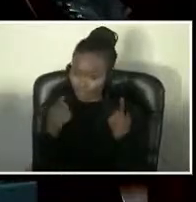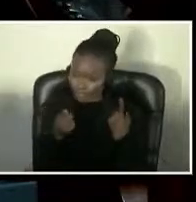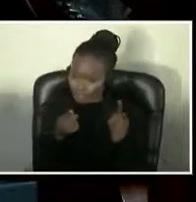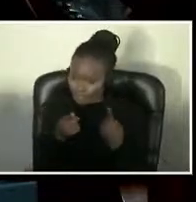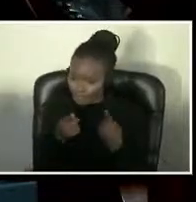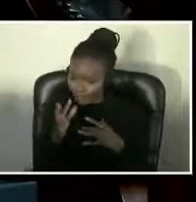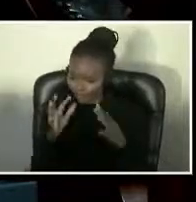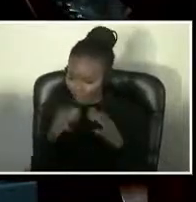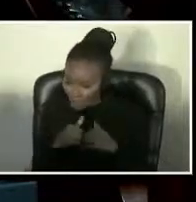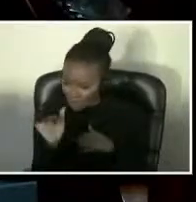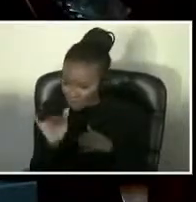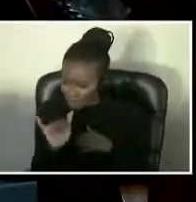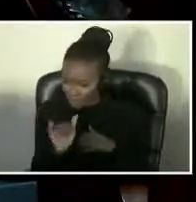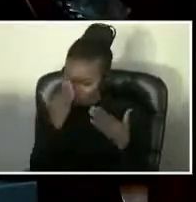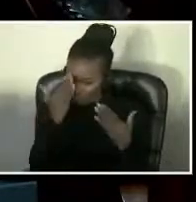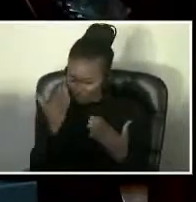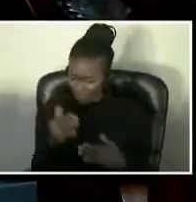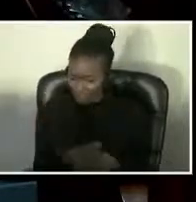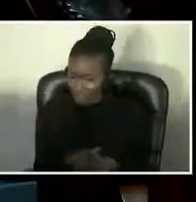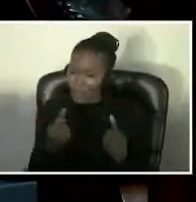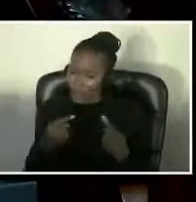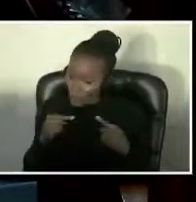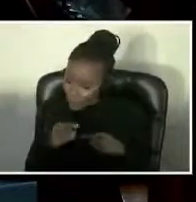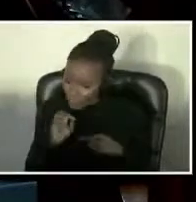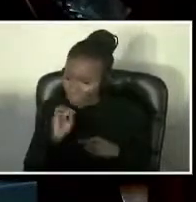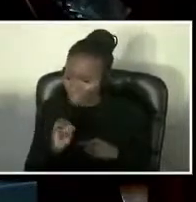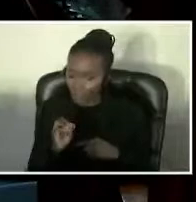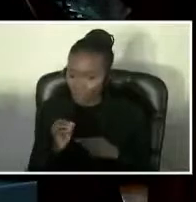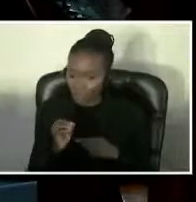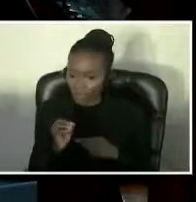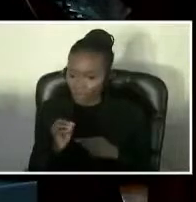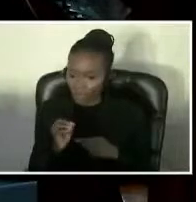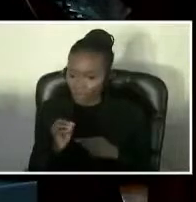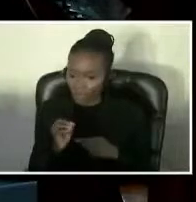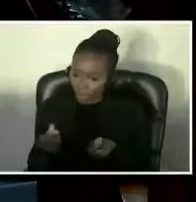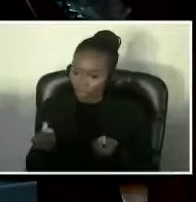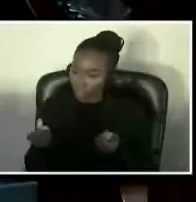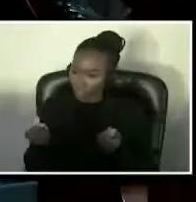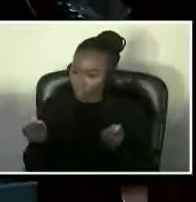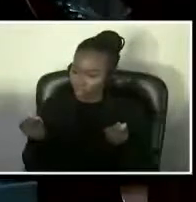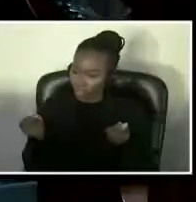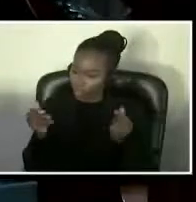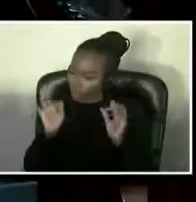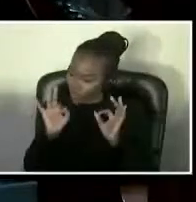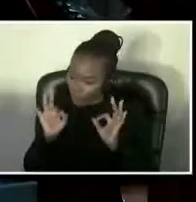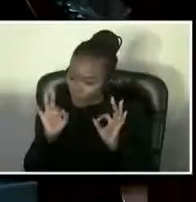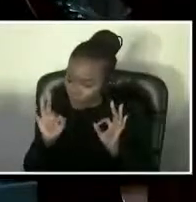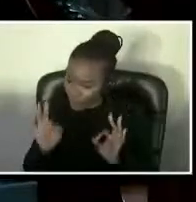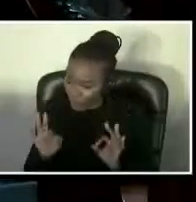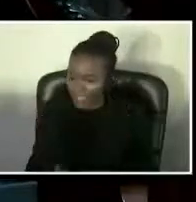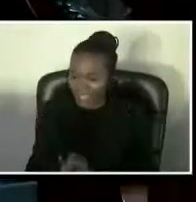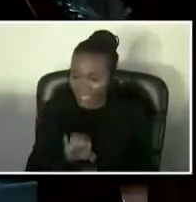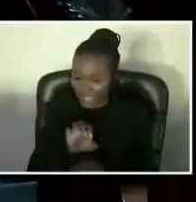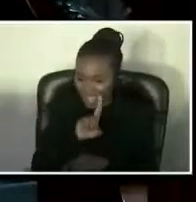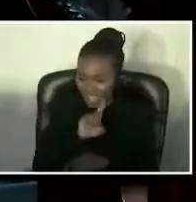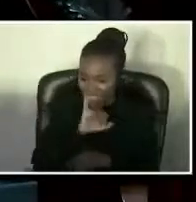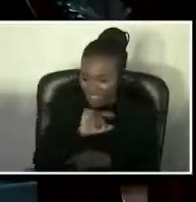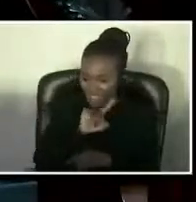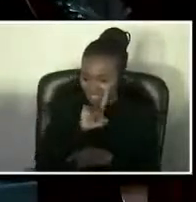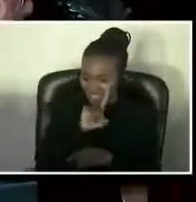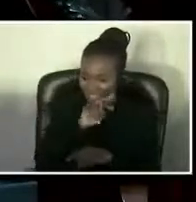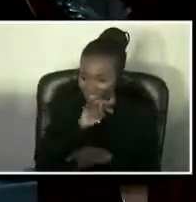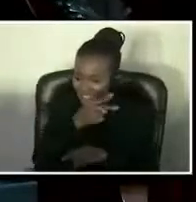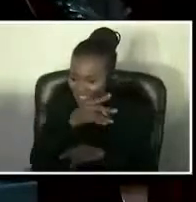those were fixed we have had a very smooth sailing that edgington is working egypt albert is